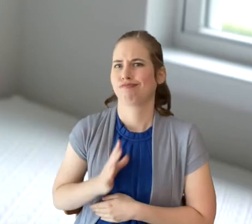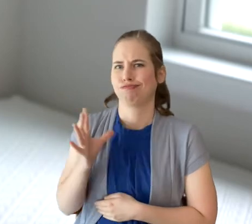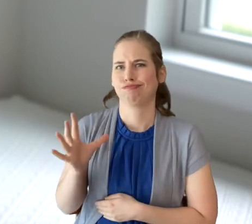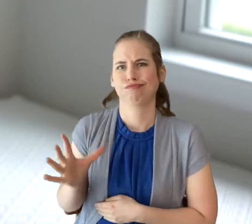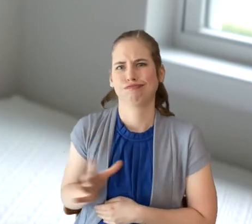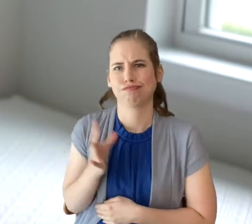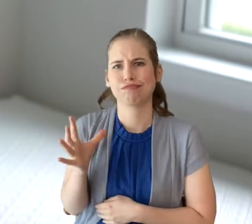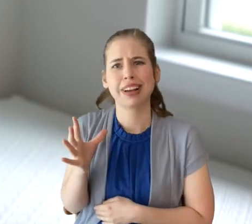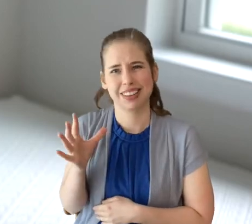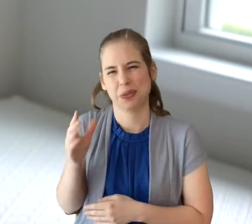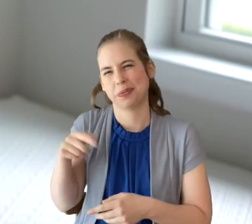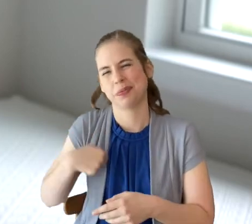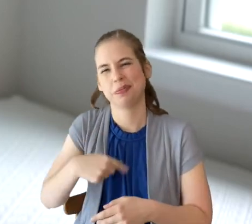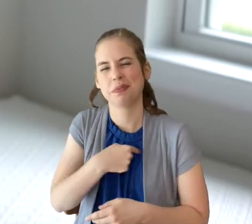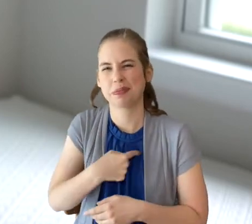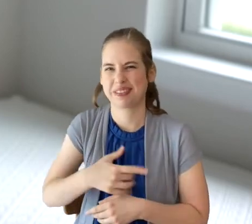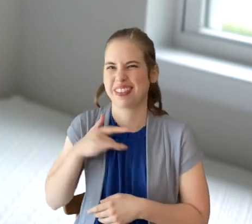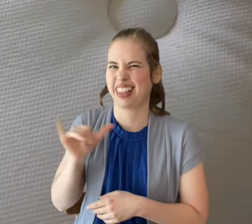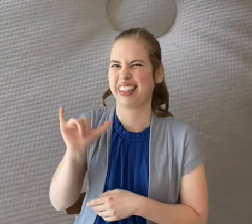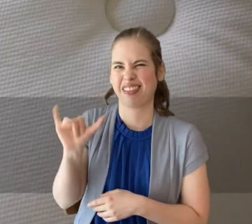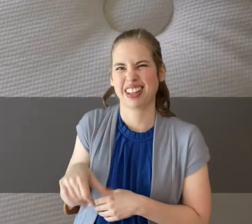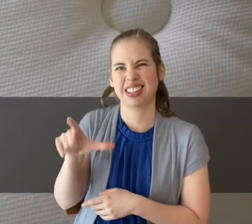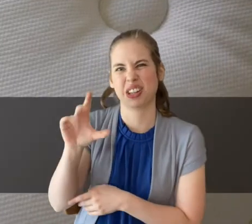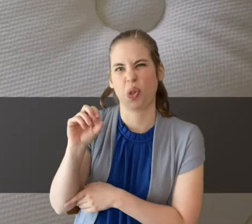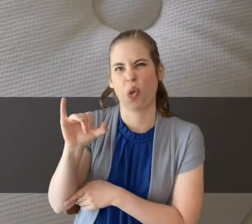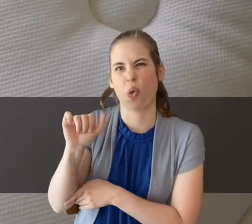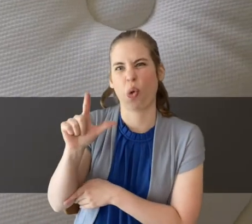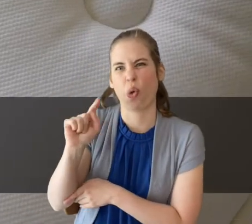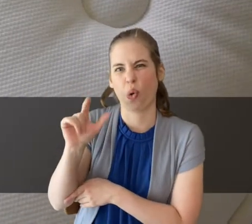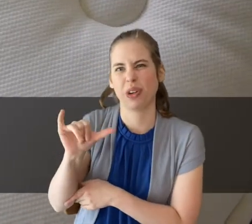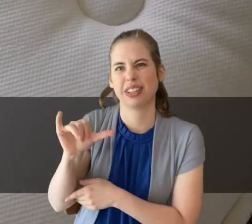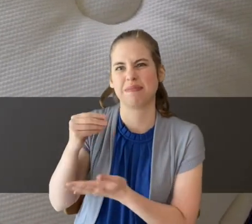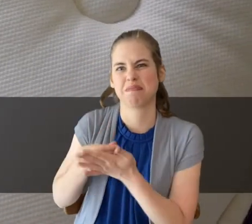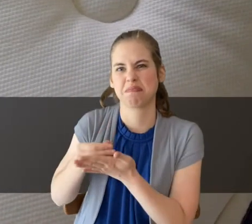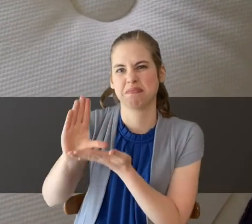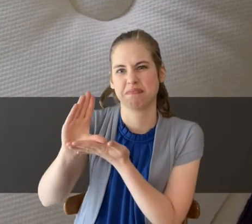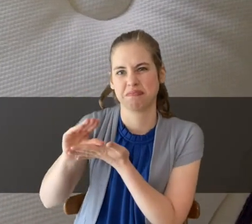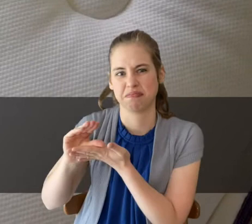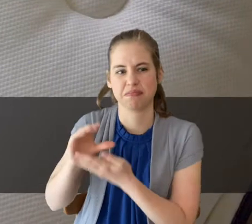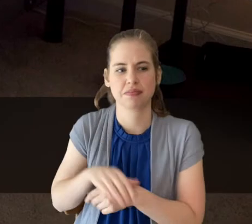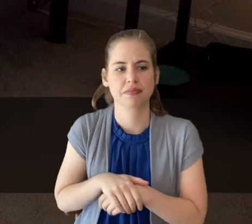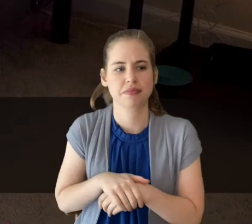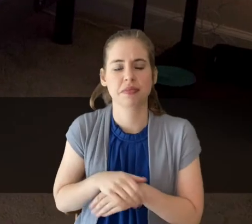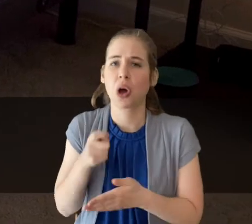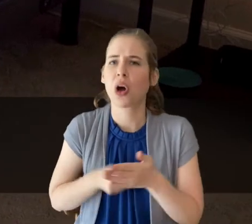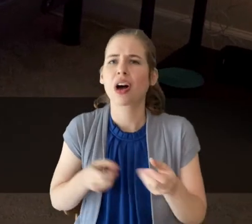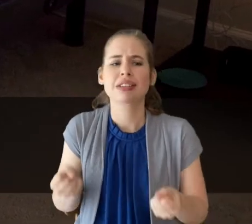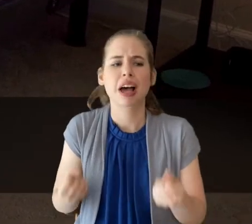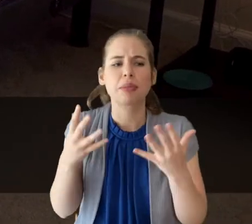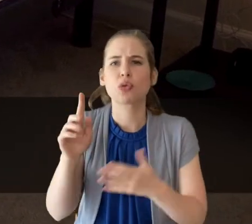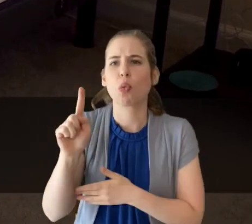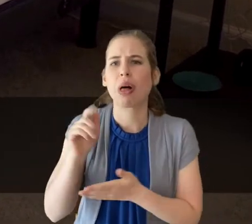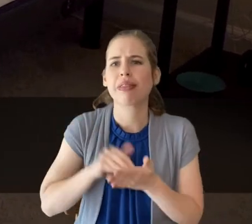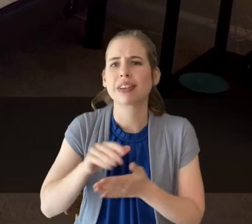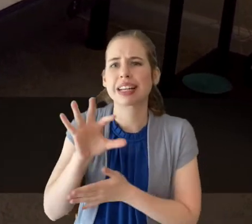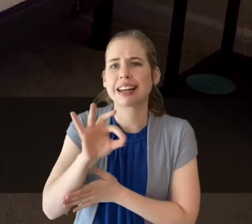We like to think of it as a loyalty discount. So a twin size Gravity Lux comes out at around